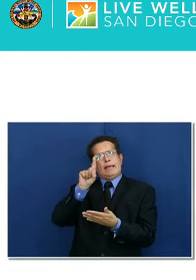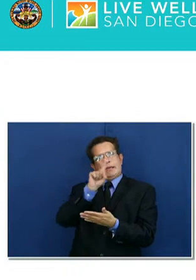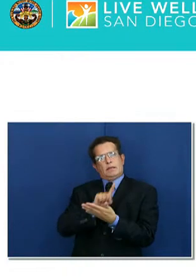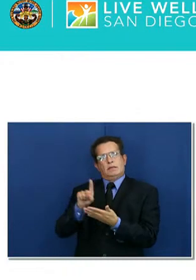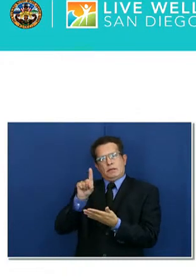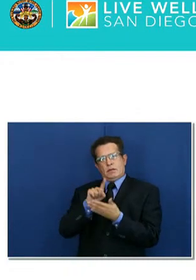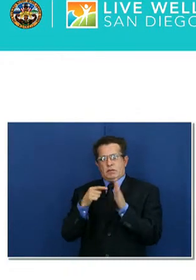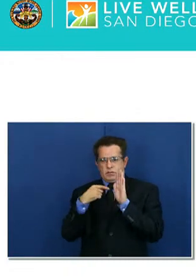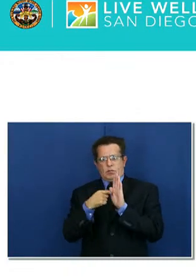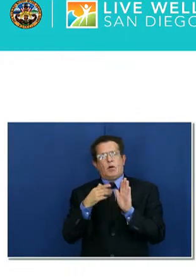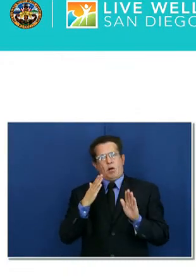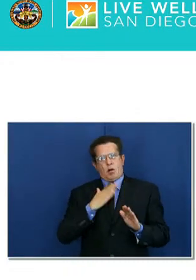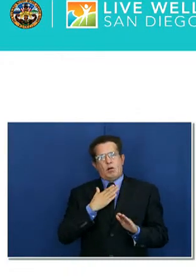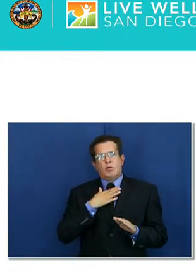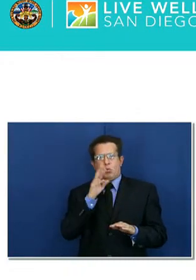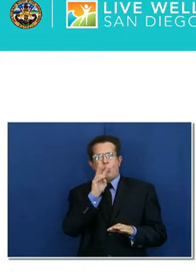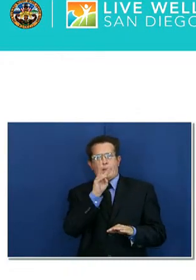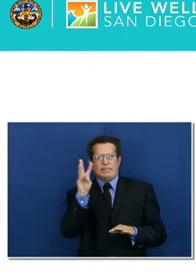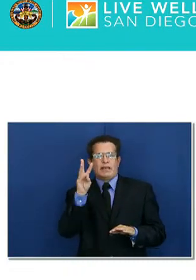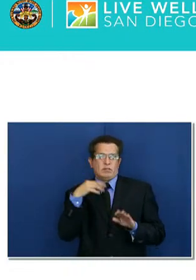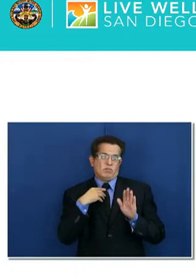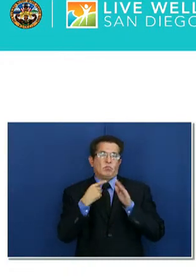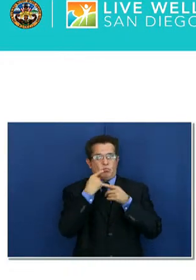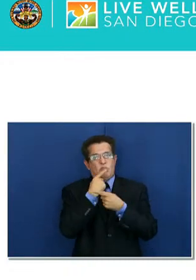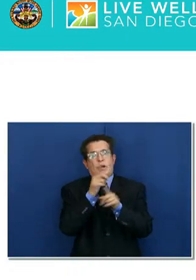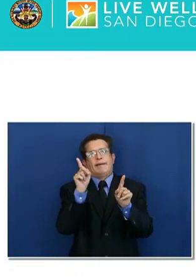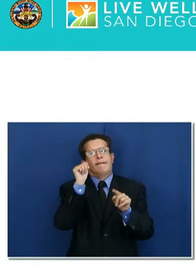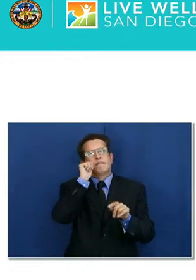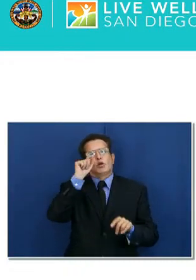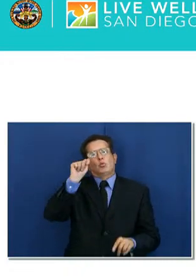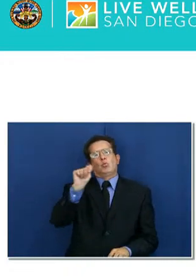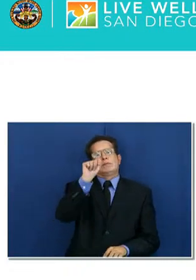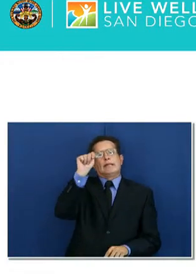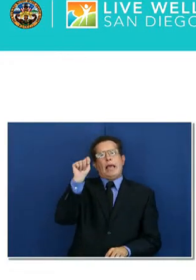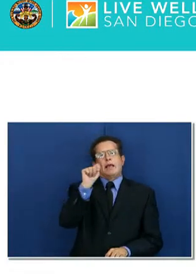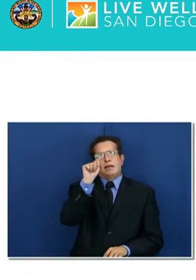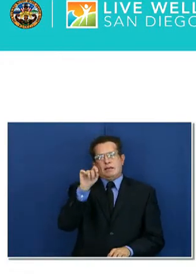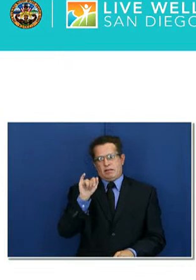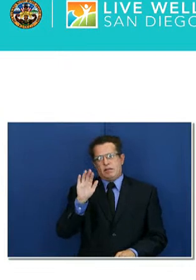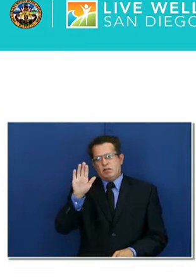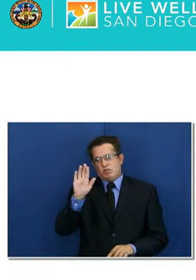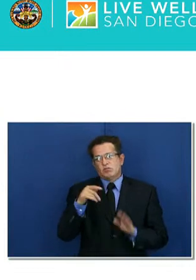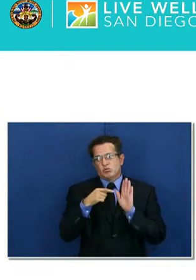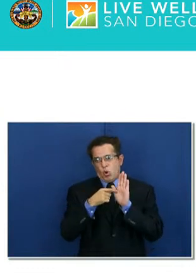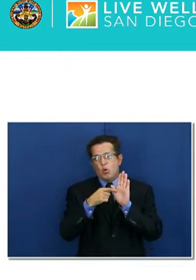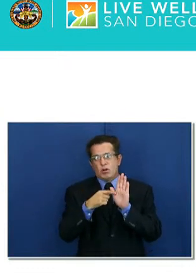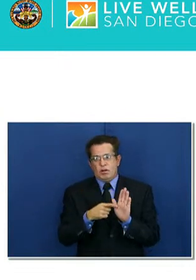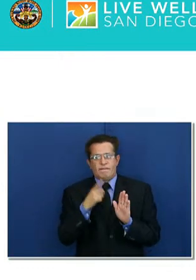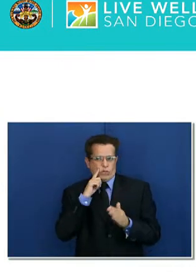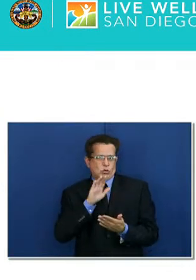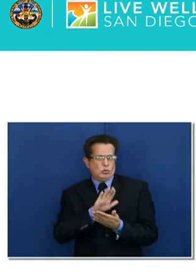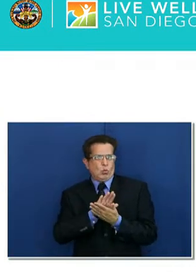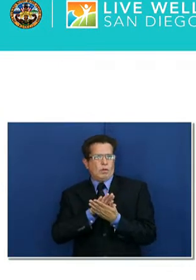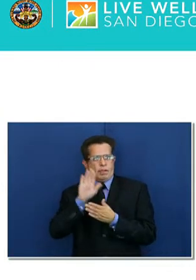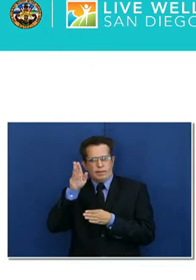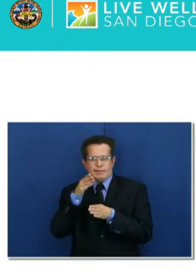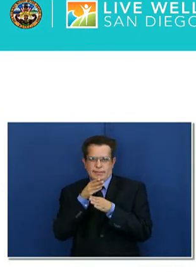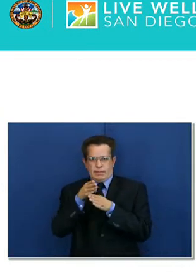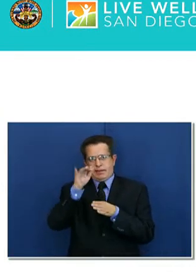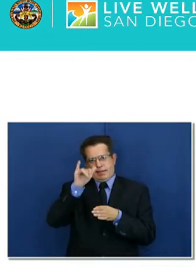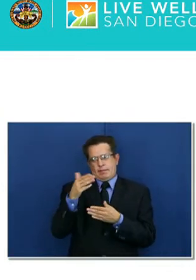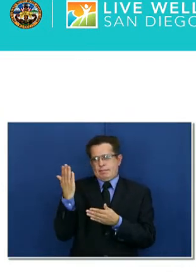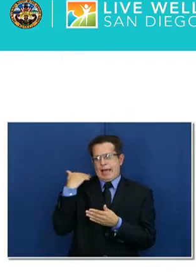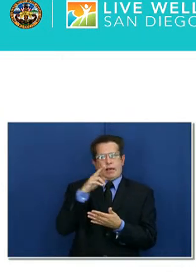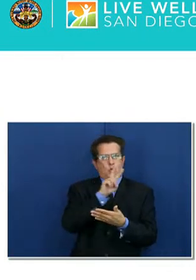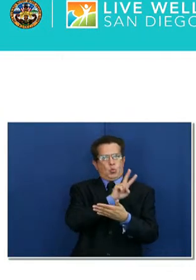in our COVID-19 watch that is released or published every Tuesday. Cases are provided for the past 2 weeks